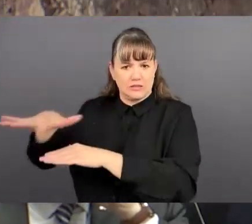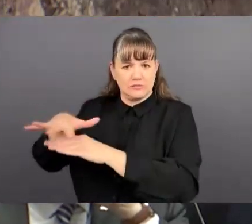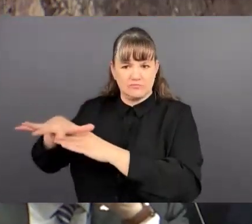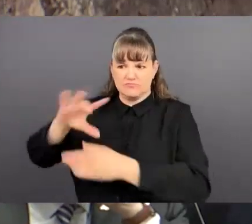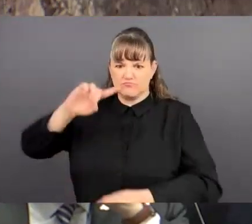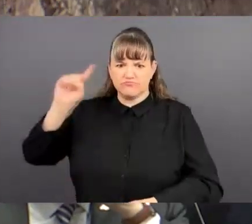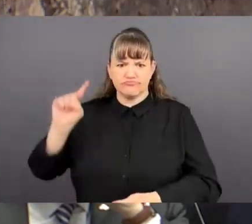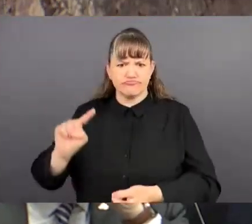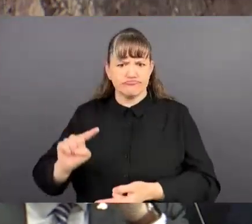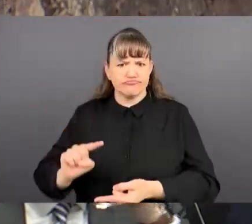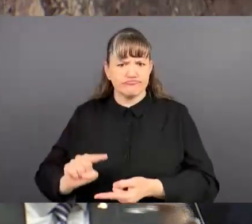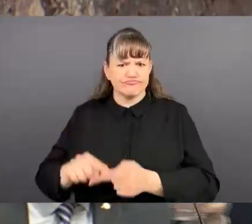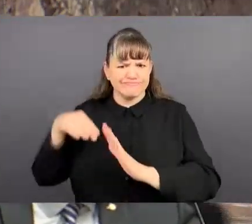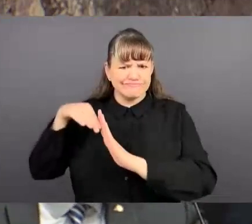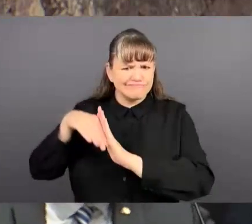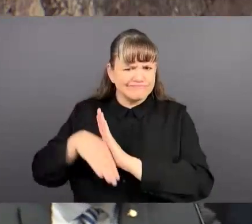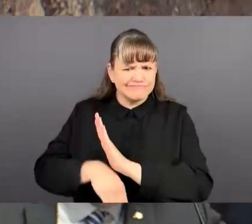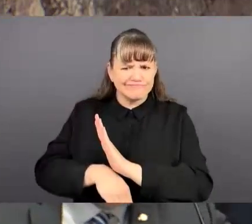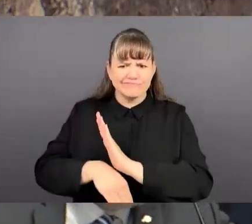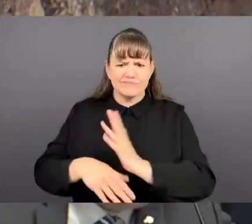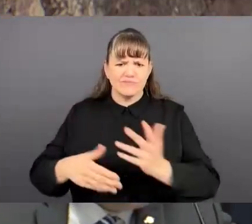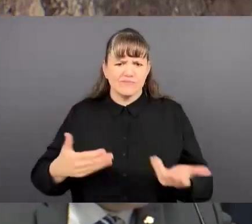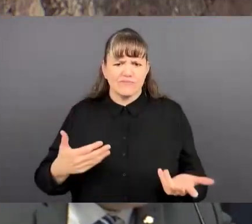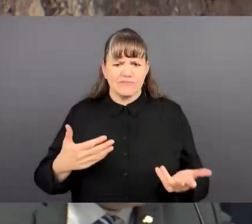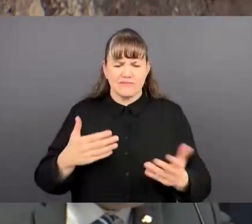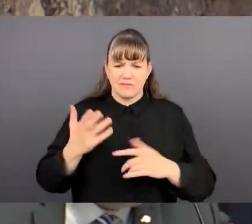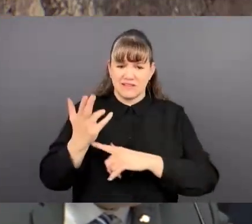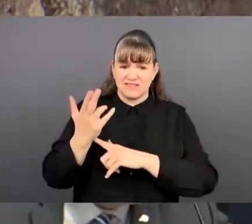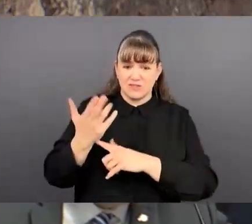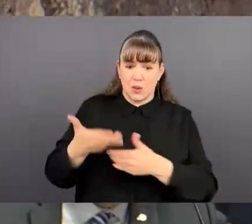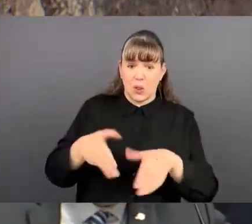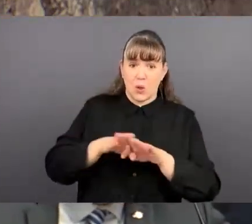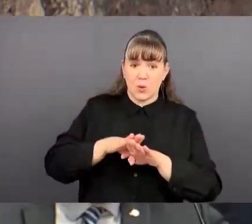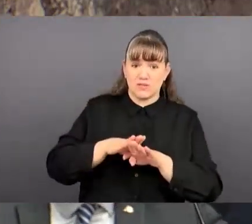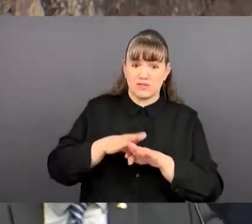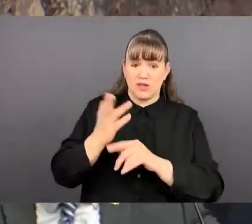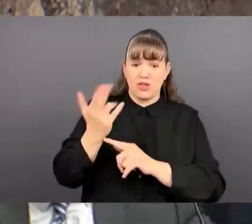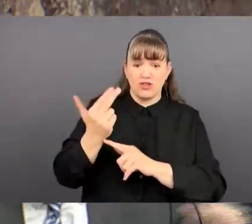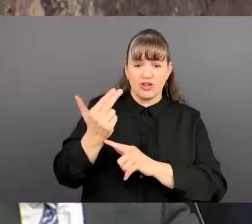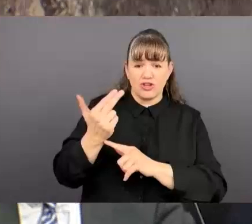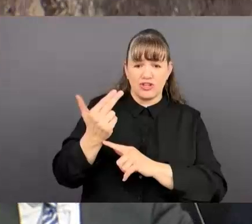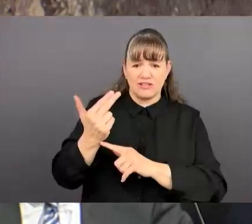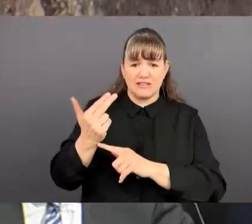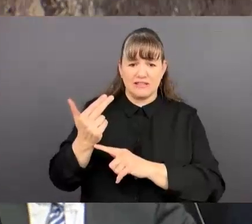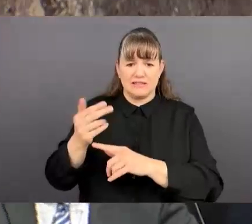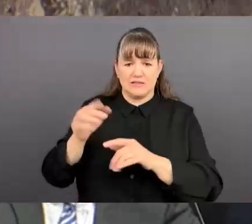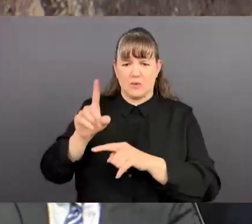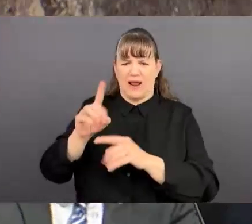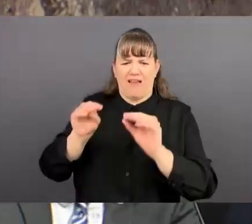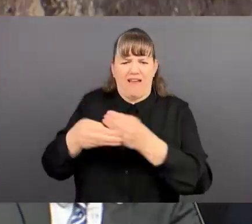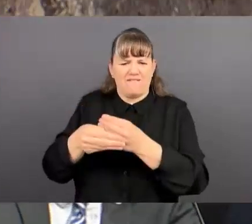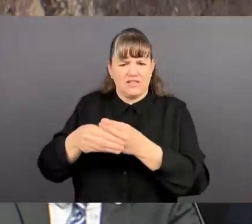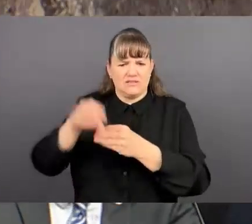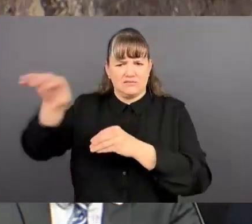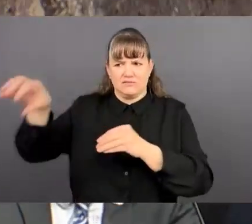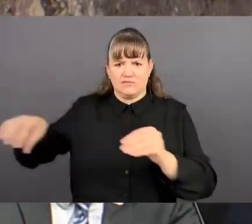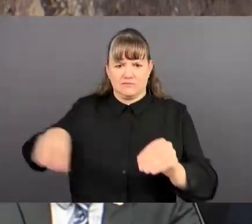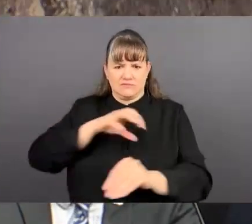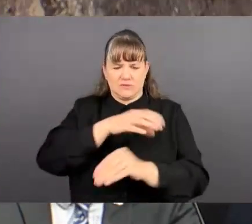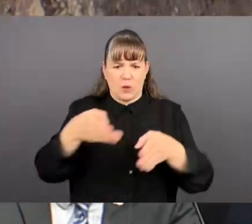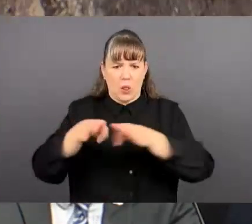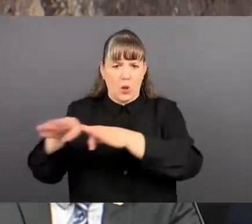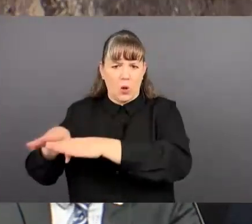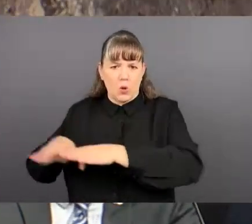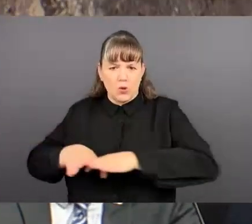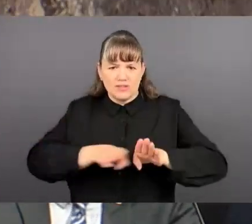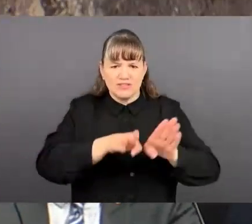record requires the Premier to go on a damage control junket to Asia this week. Does the Premier really think that a junket